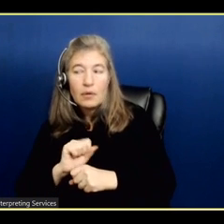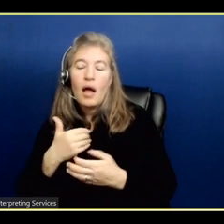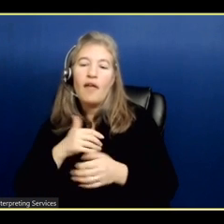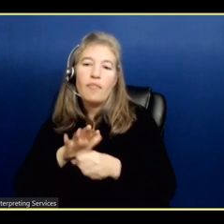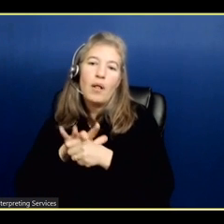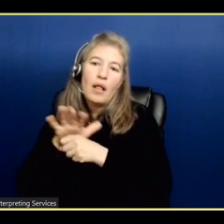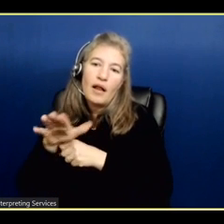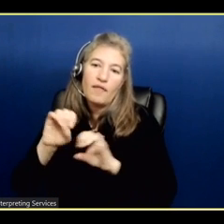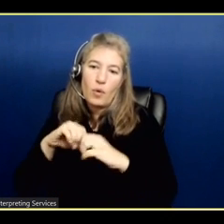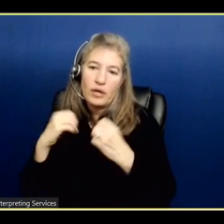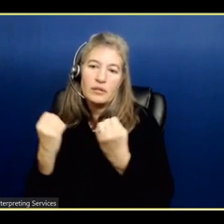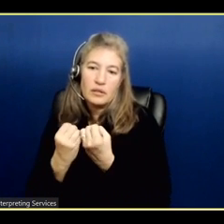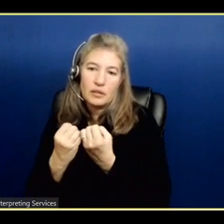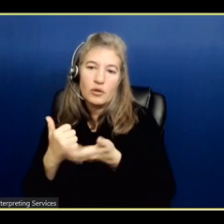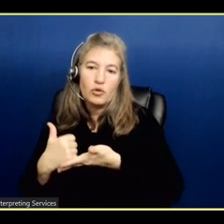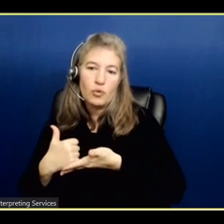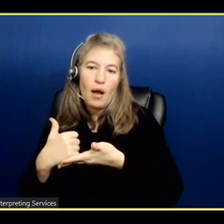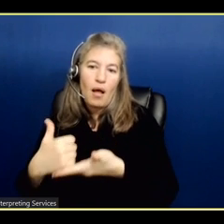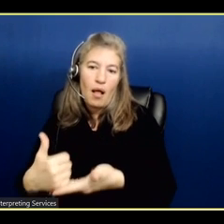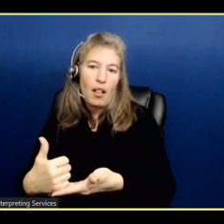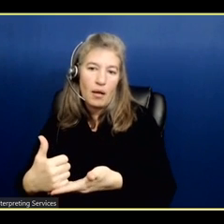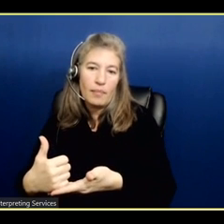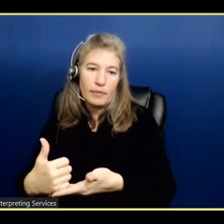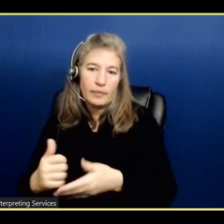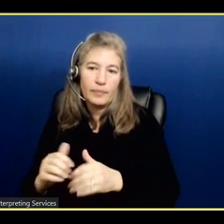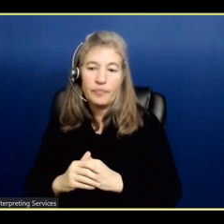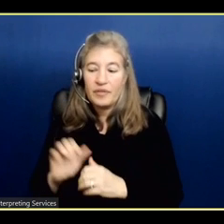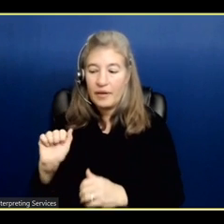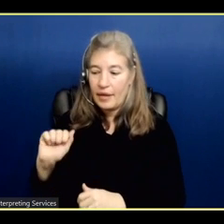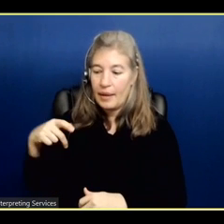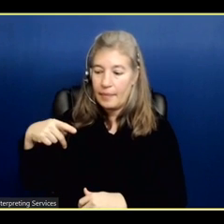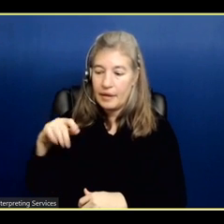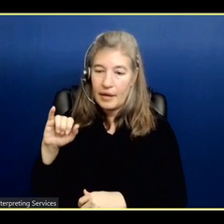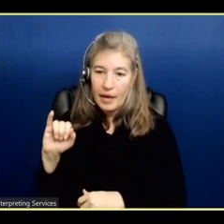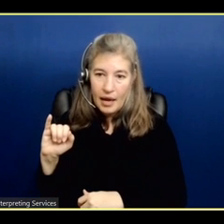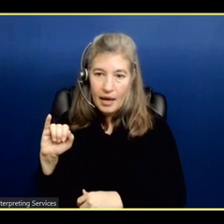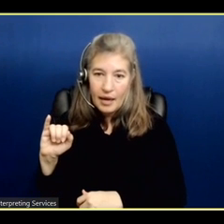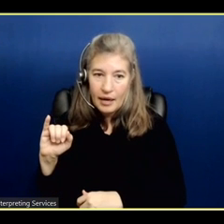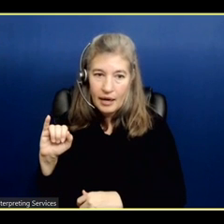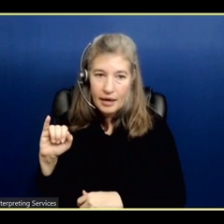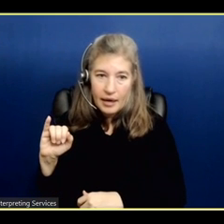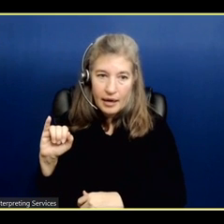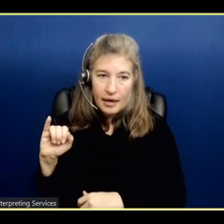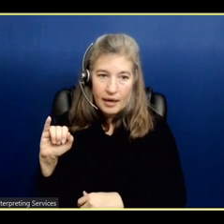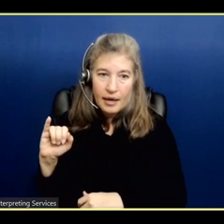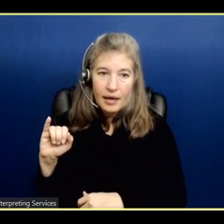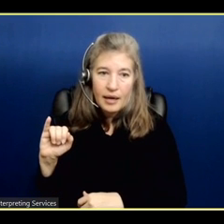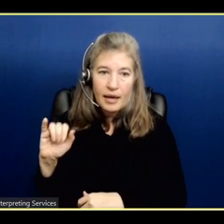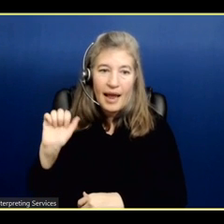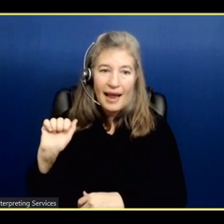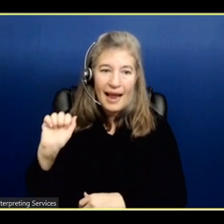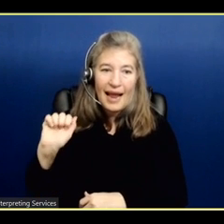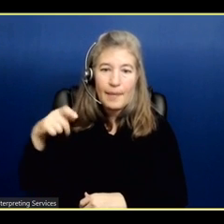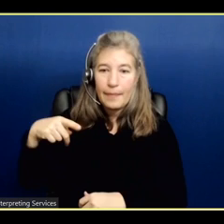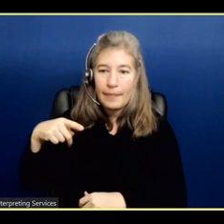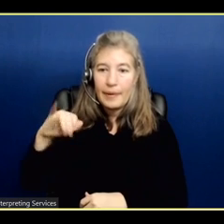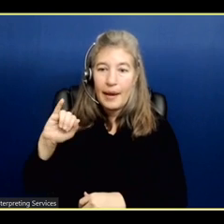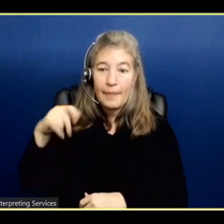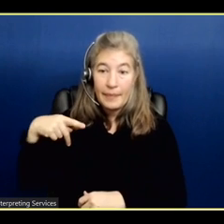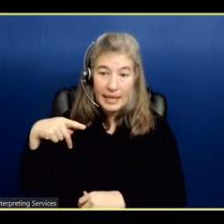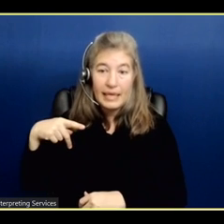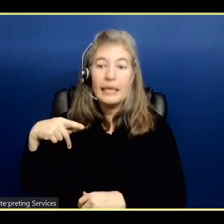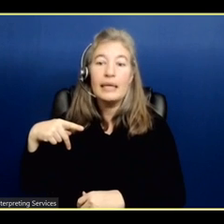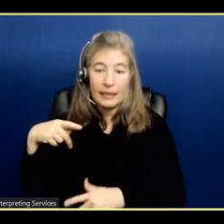along racial and gender lines, with women bearing the brunt of burden. I rushed through what I wanted to say,